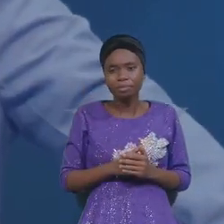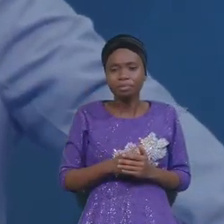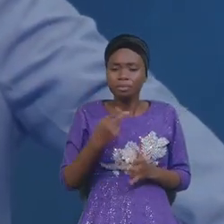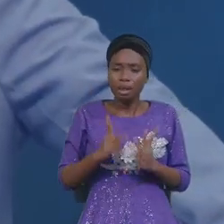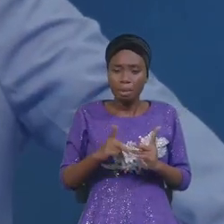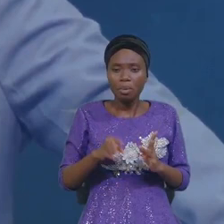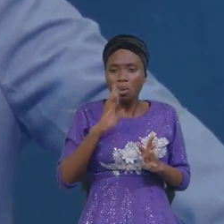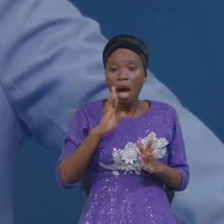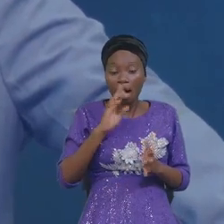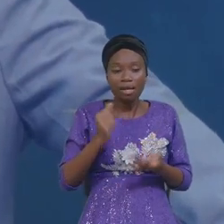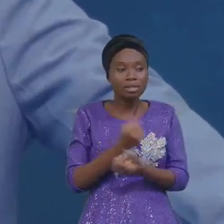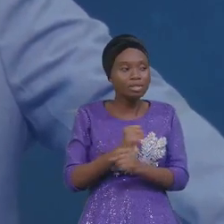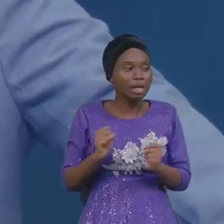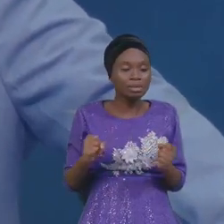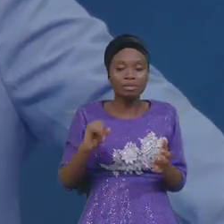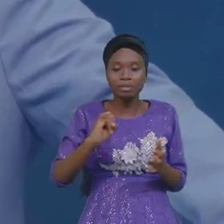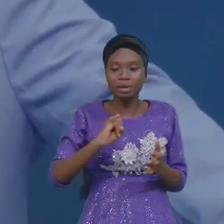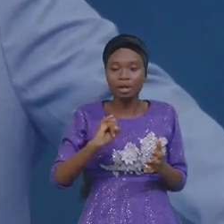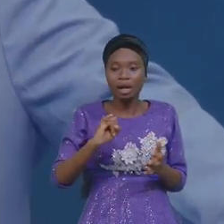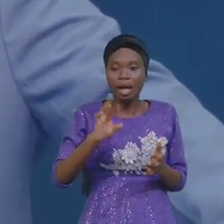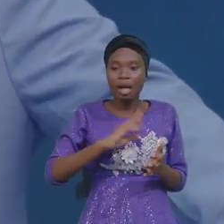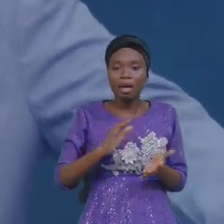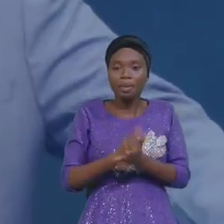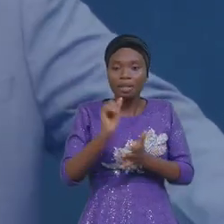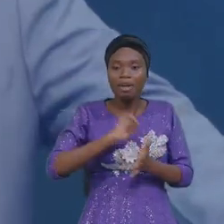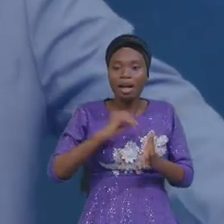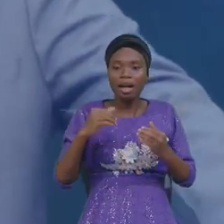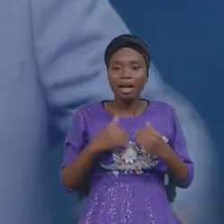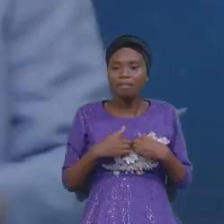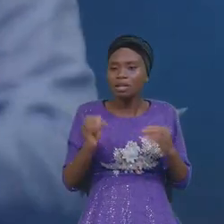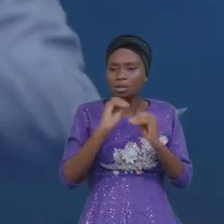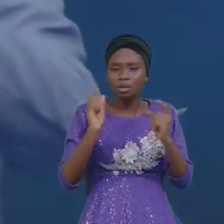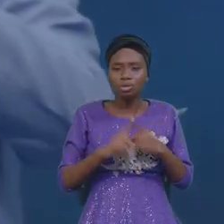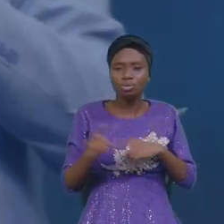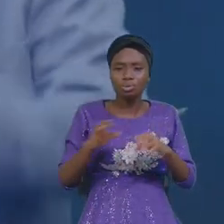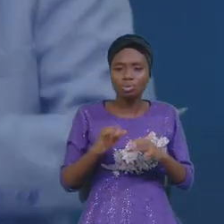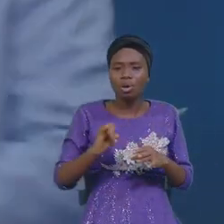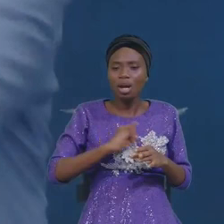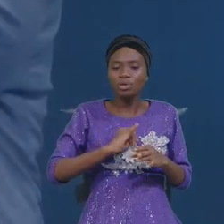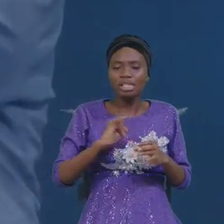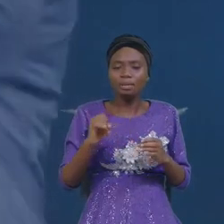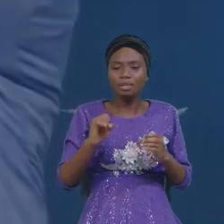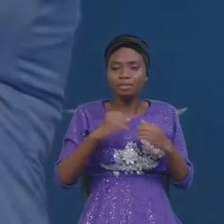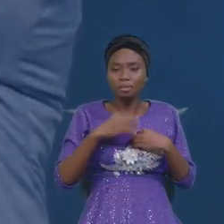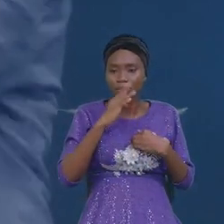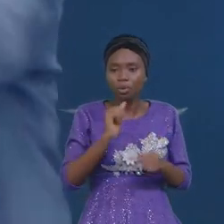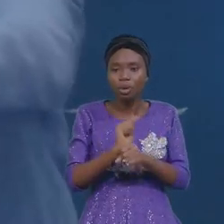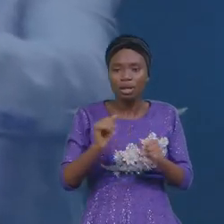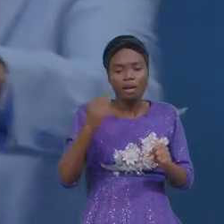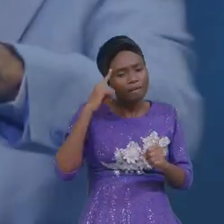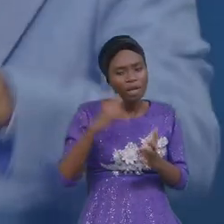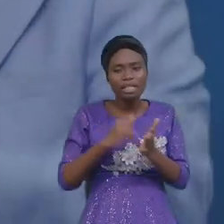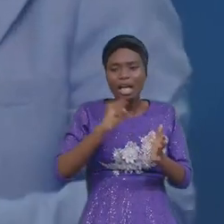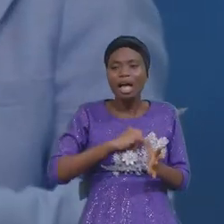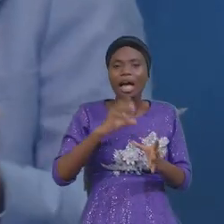I believe, I have nothing to do in working for it, I receive it free from the